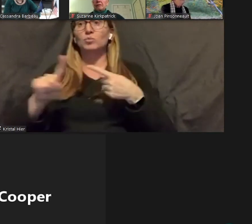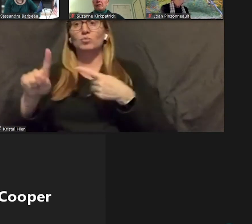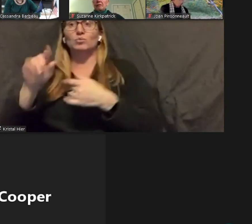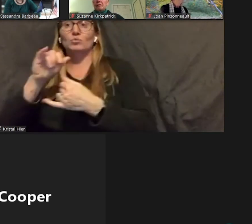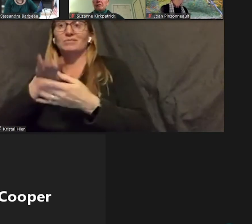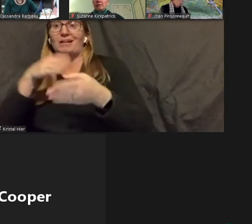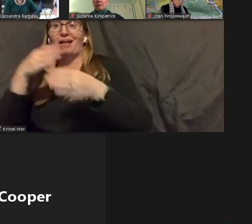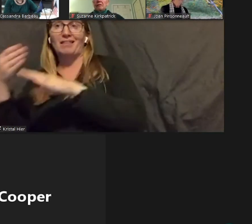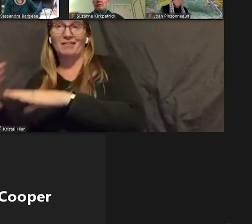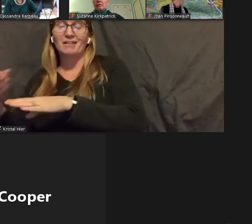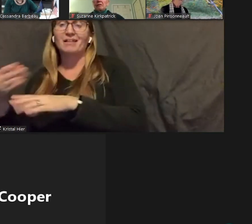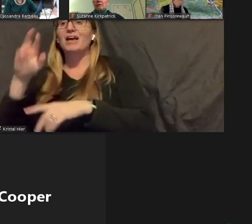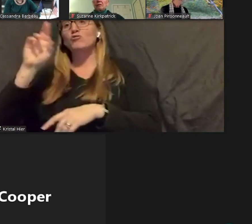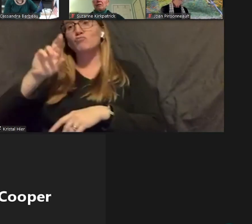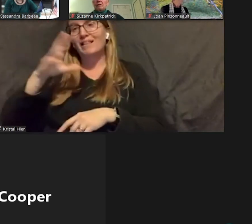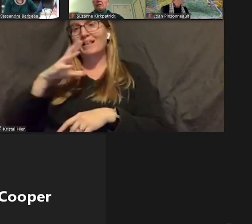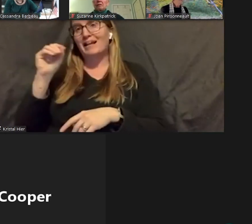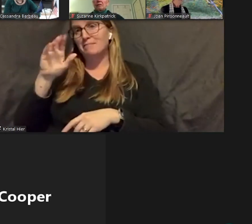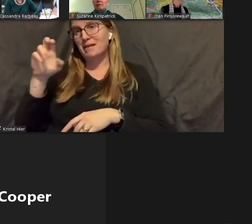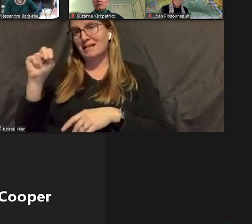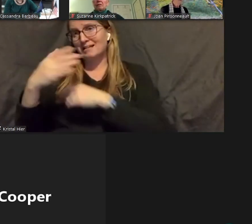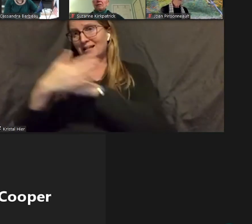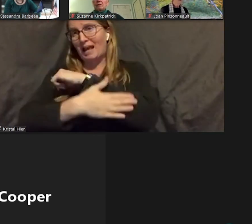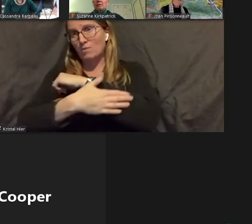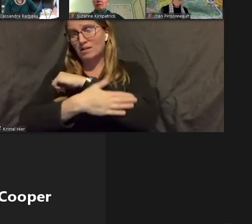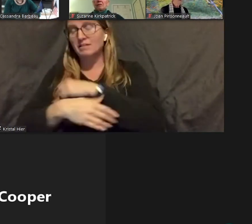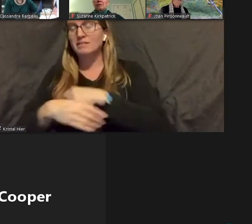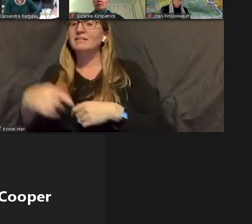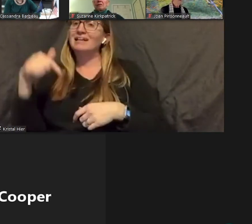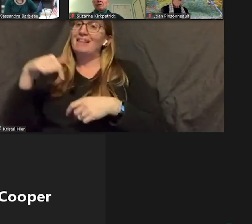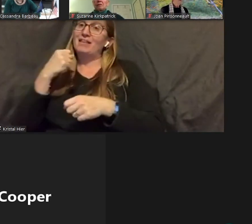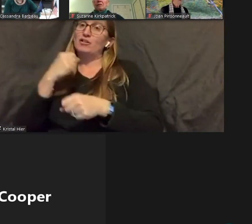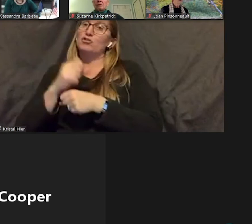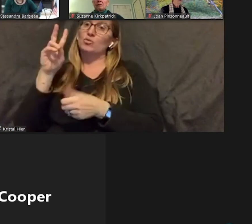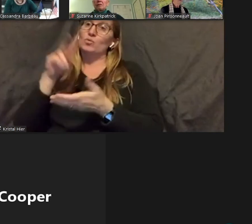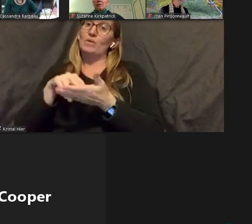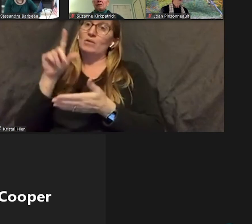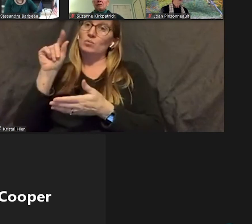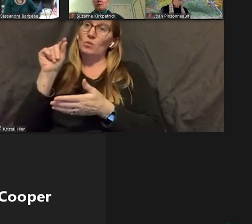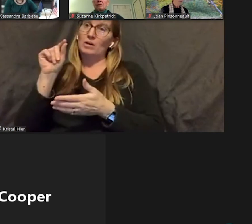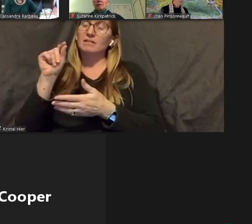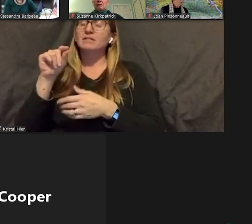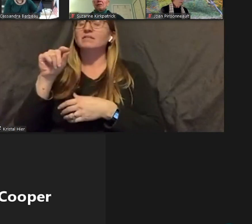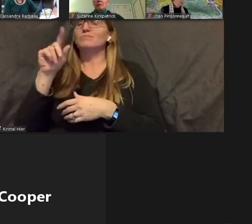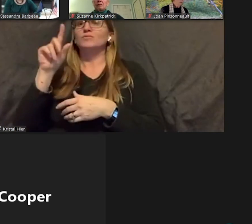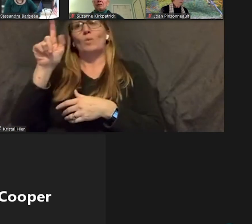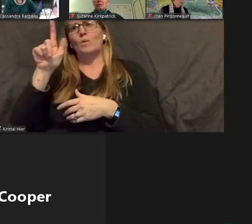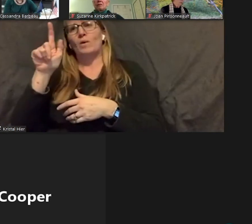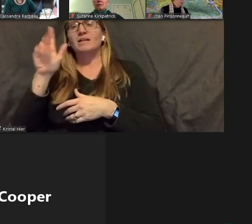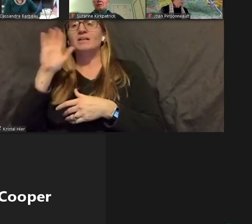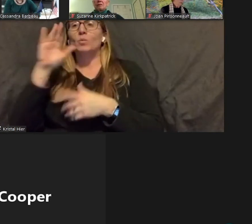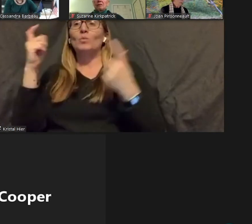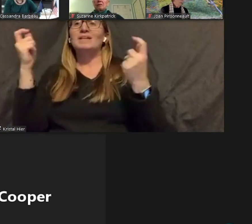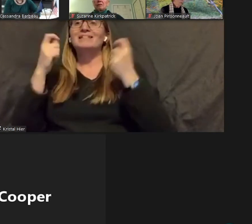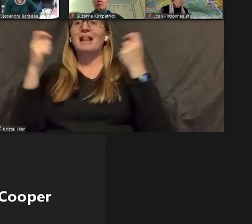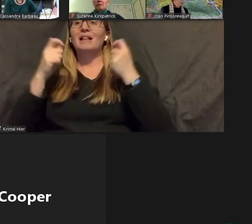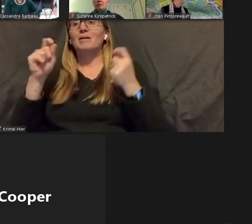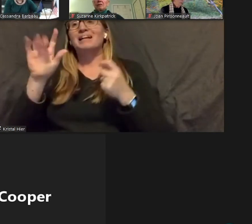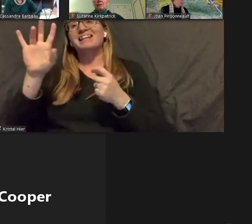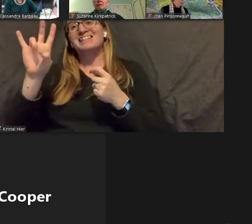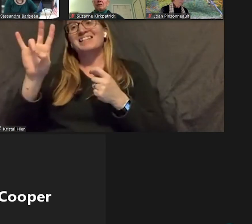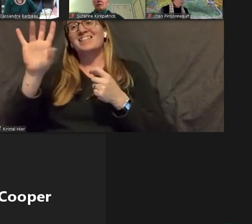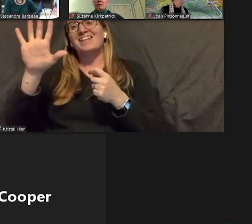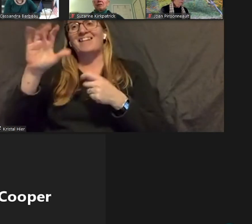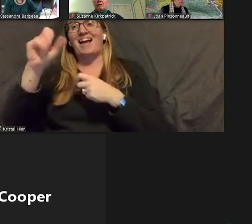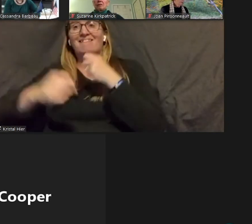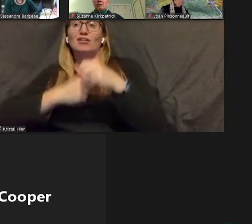Bennington counties. This year in 2021, VNA and Hospice will be celebrating our 75th anniversary of providing care,